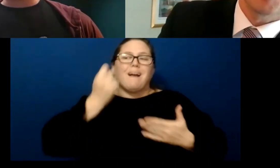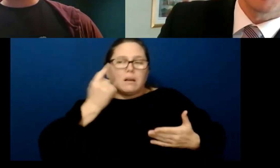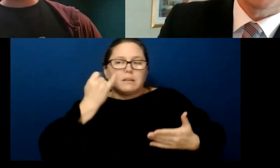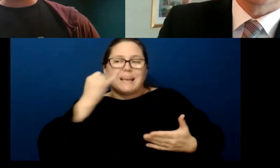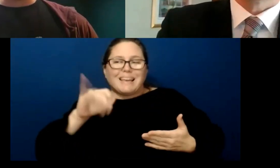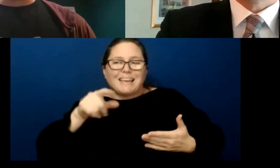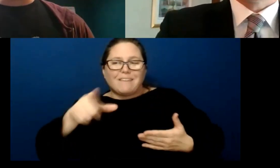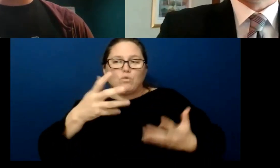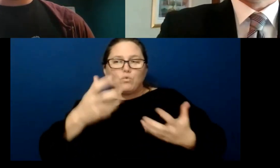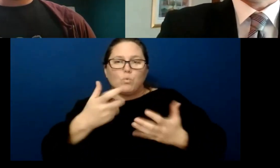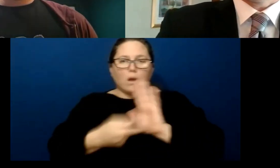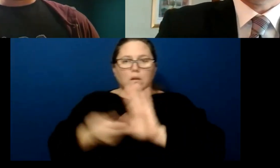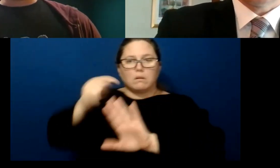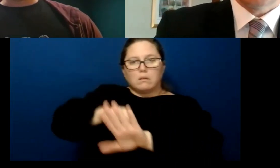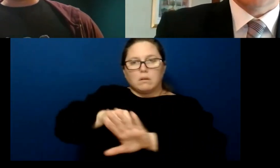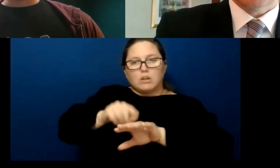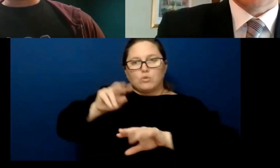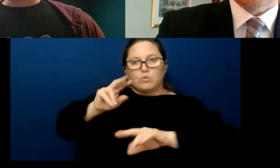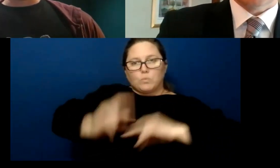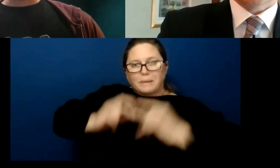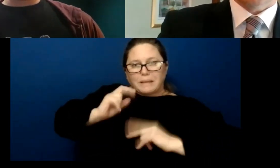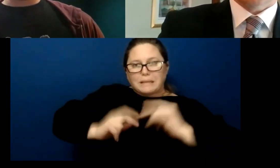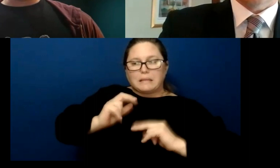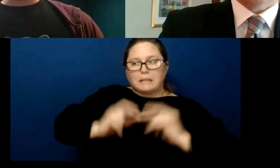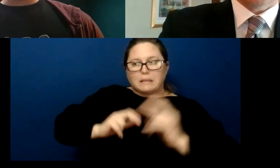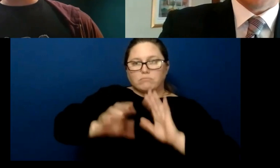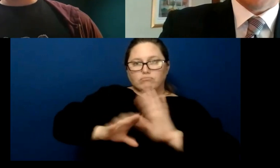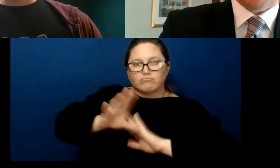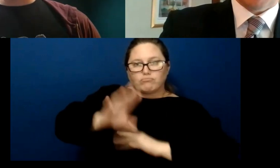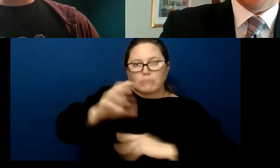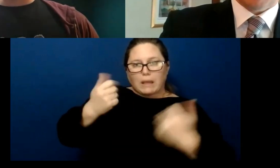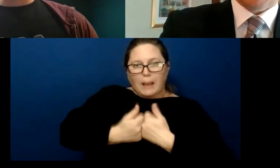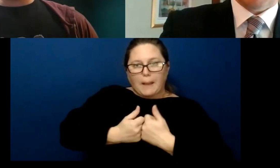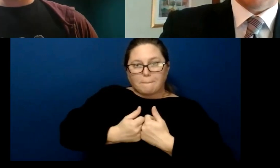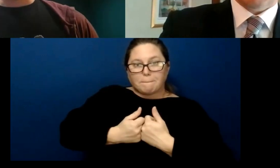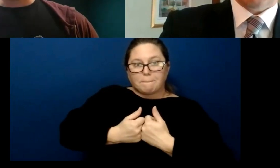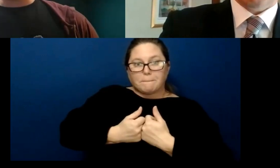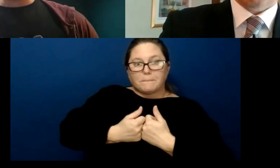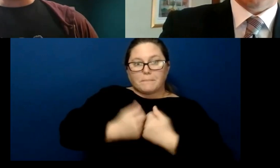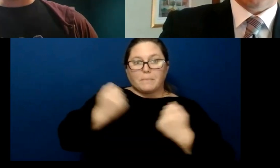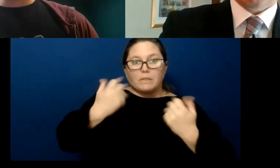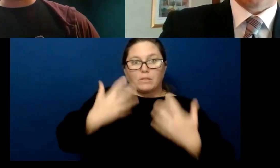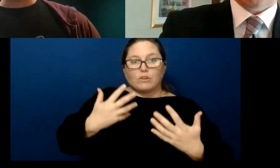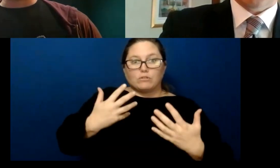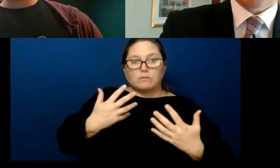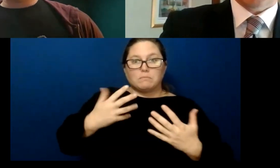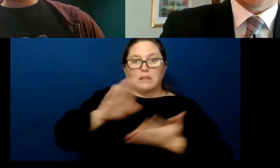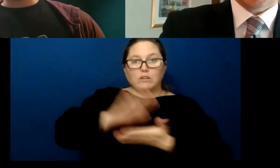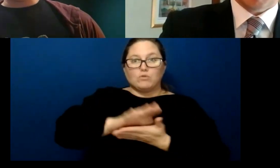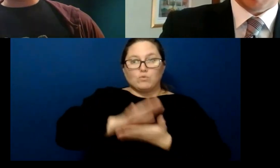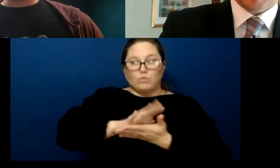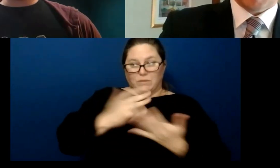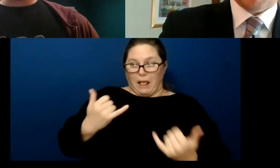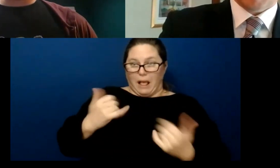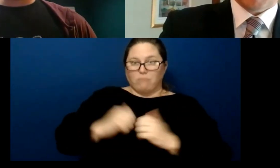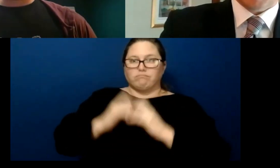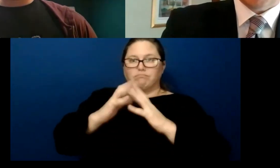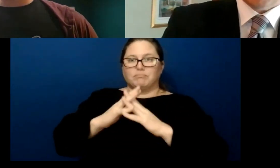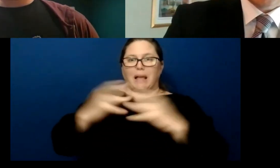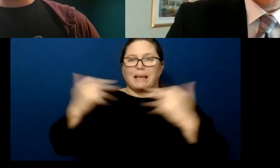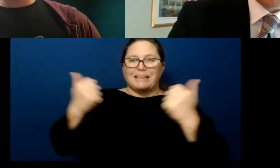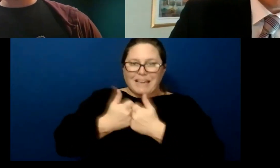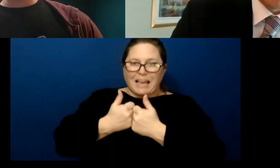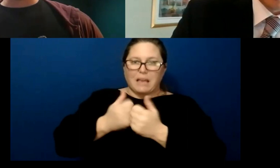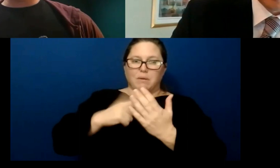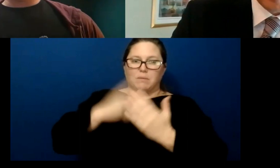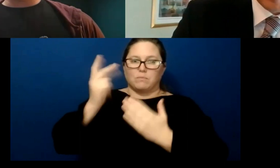building the back end of the games. There's also now a lot of schools that have actual gaming programs and game development programs